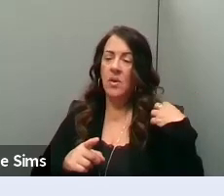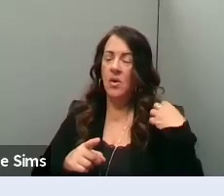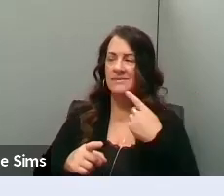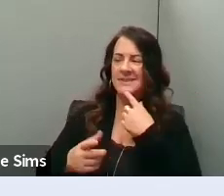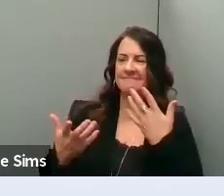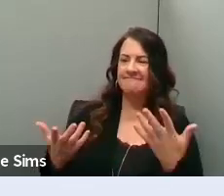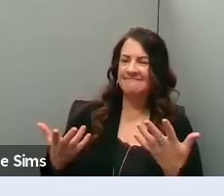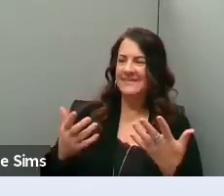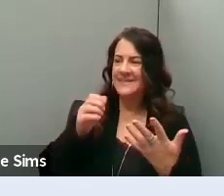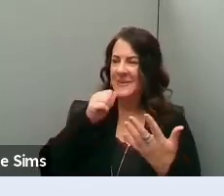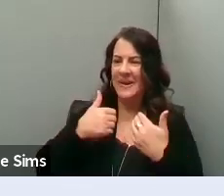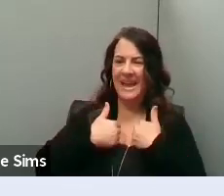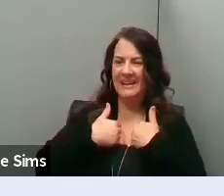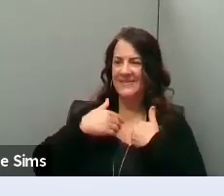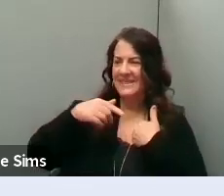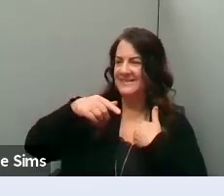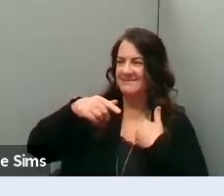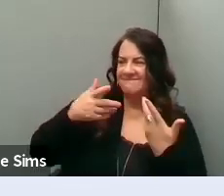working the alternative shift?